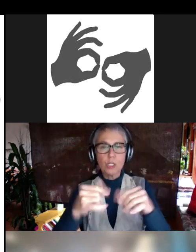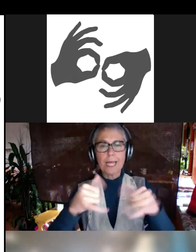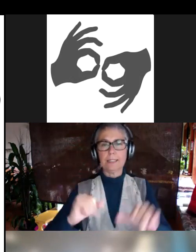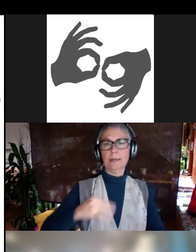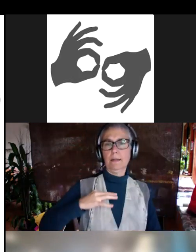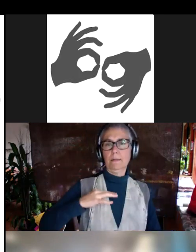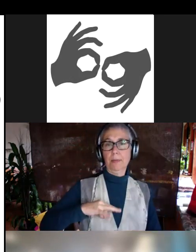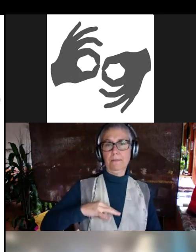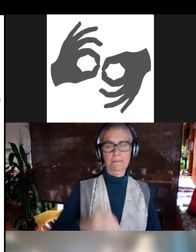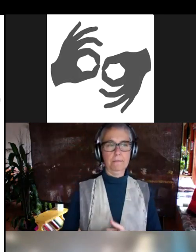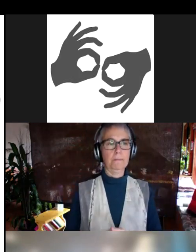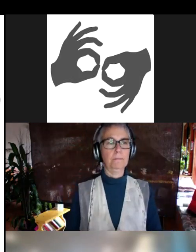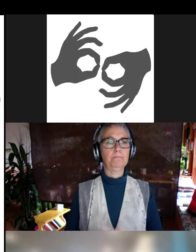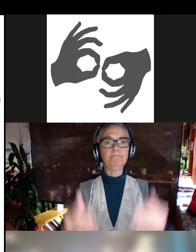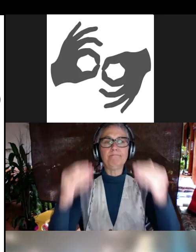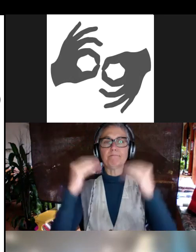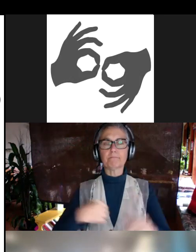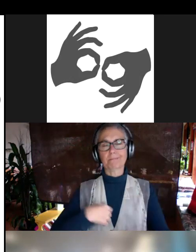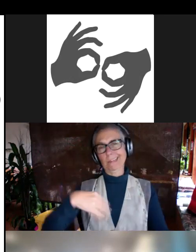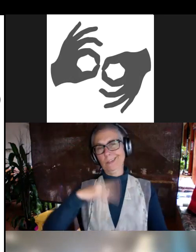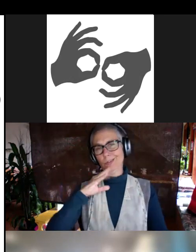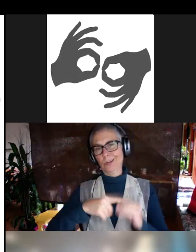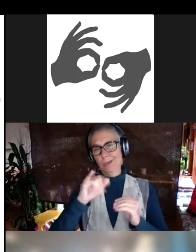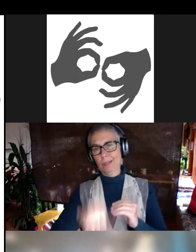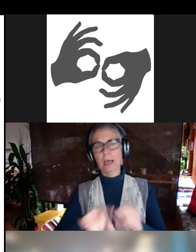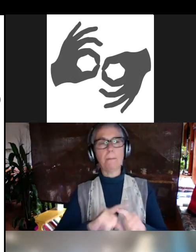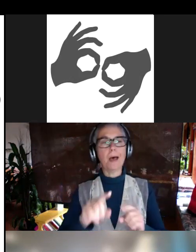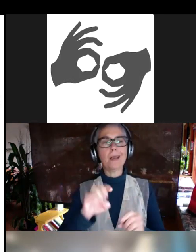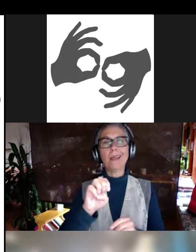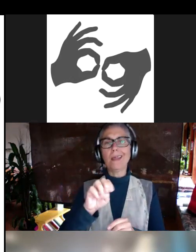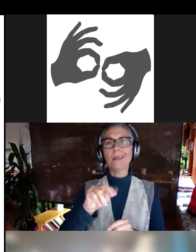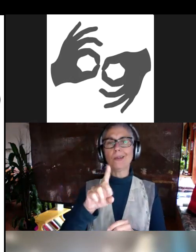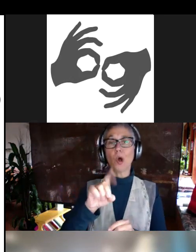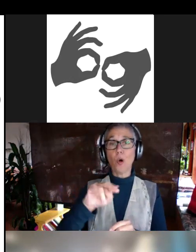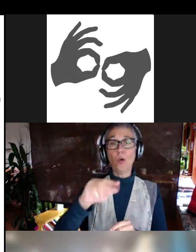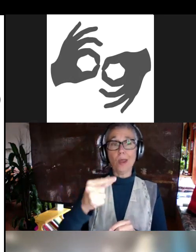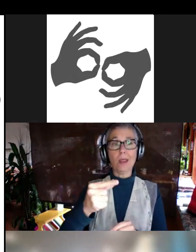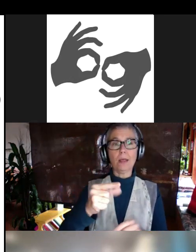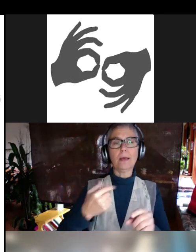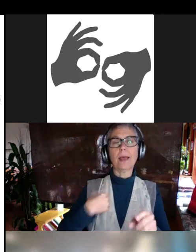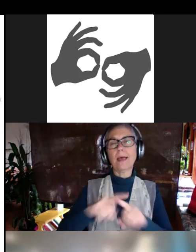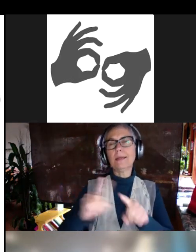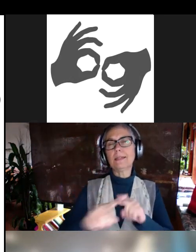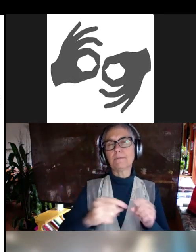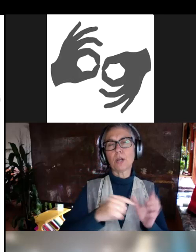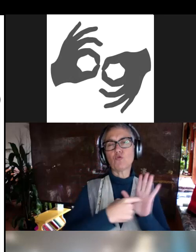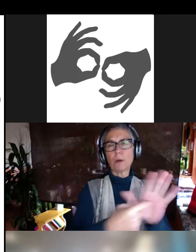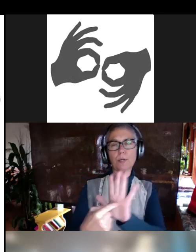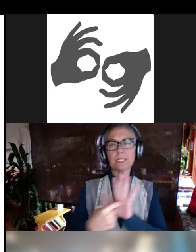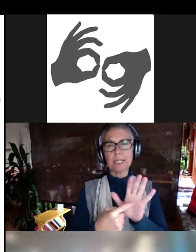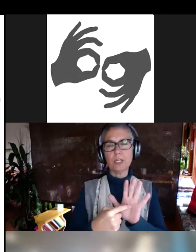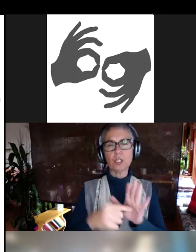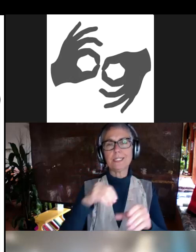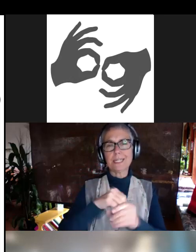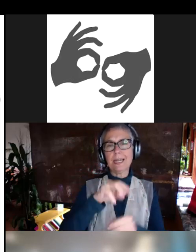different encoding strategies. I haven't really talked about this, but different representations of our proteins within the MLDE pipeline. So we're going